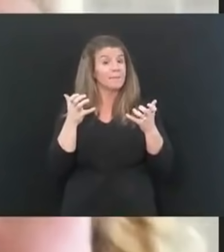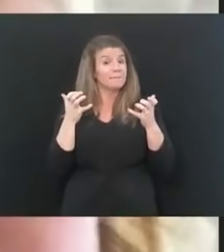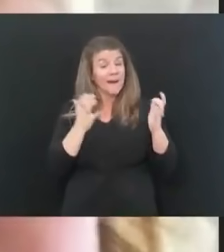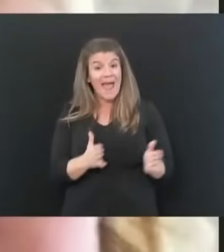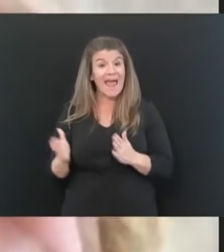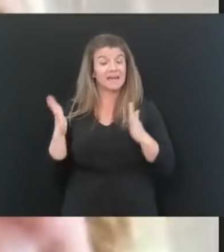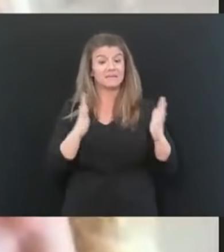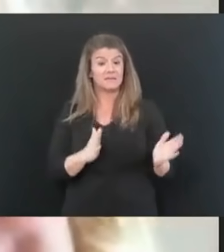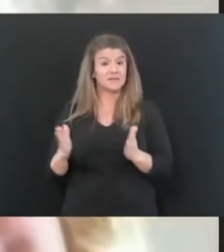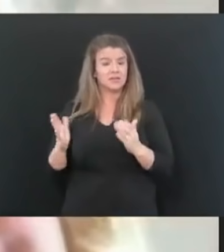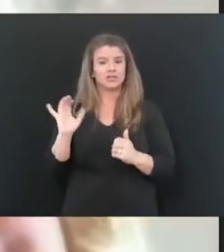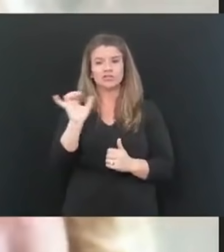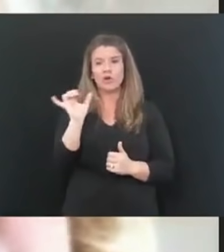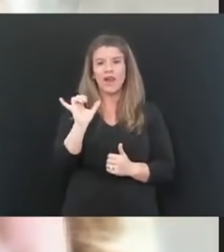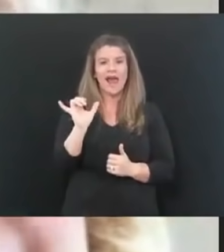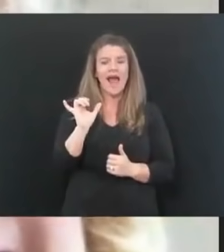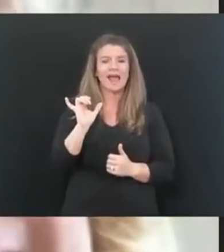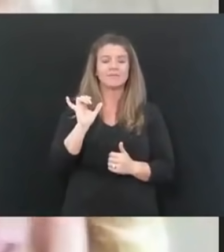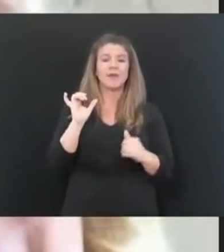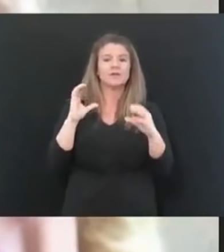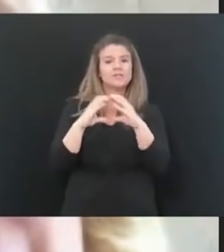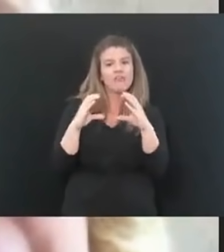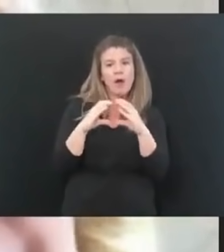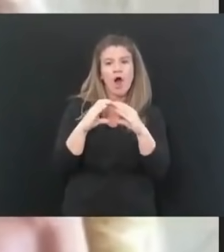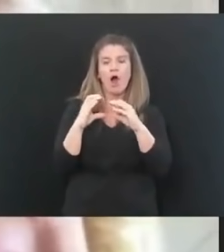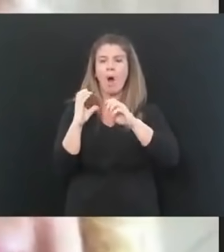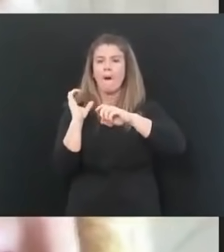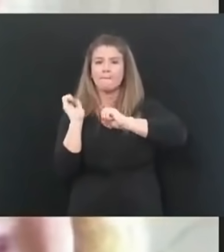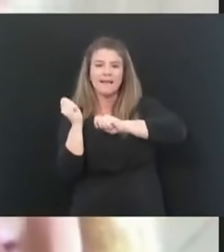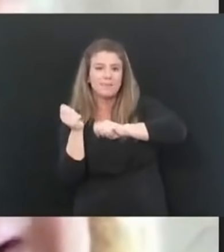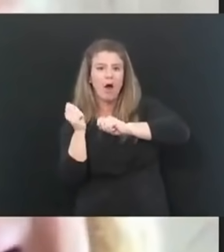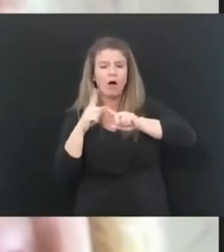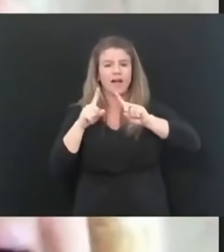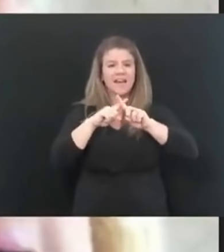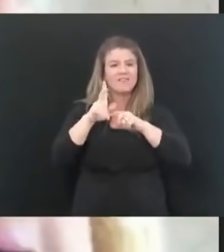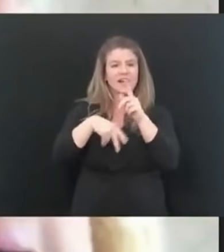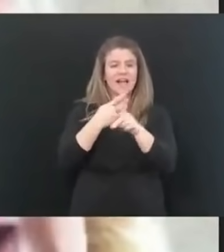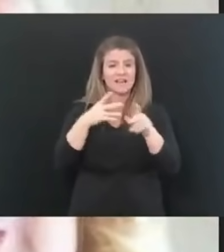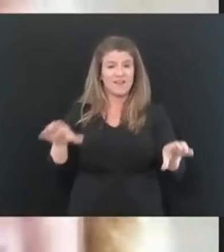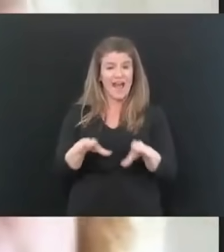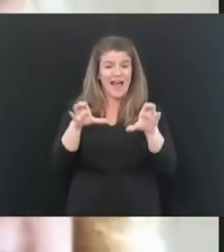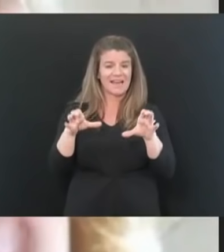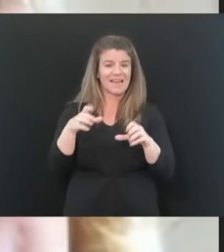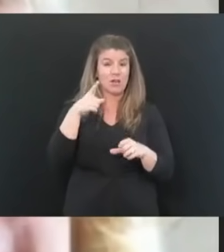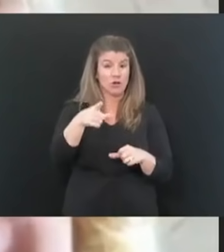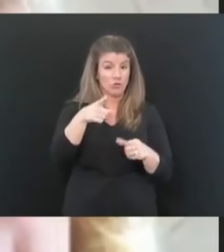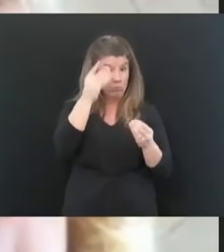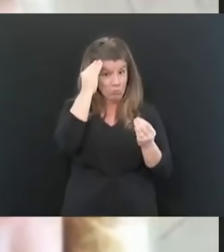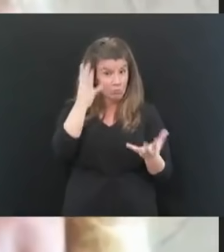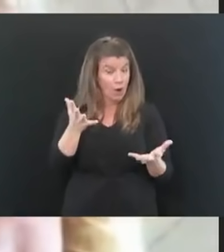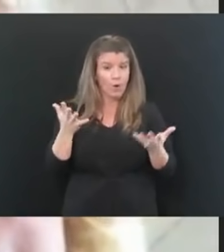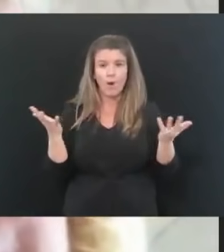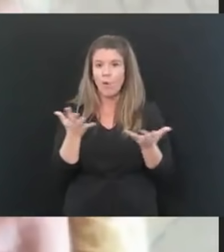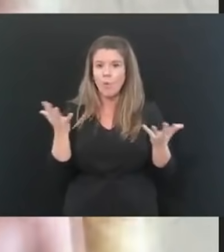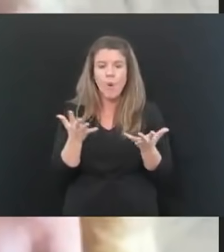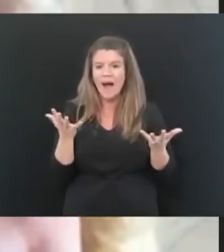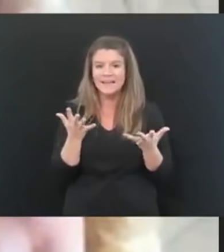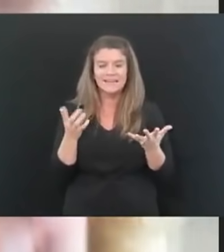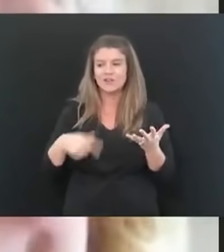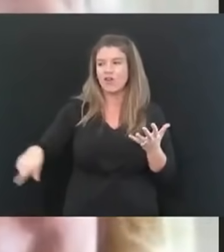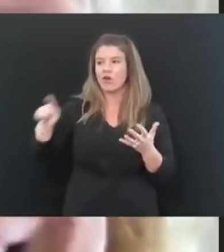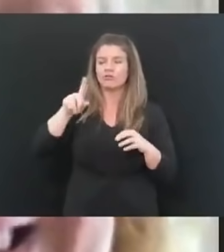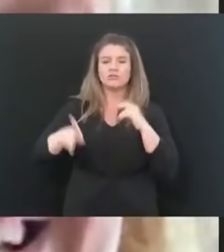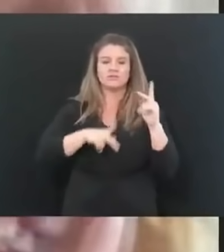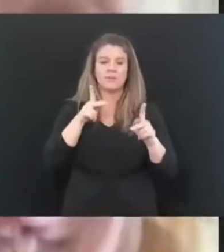right now. So as far as things like softball, baseball, and other activities like that, what can you tell people right now who are just,